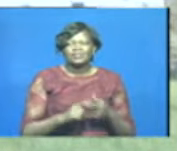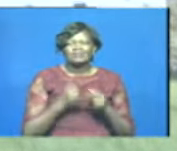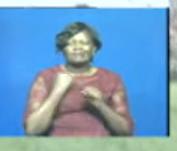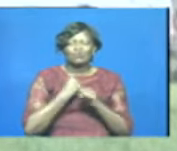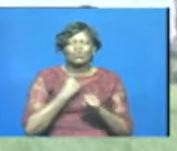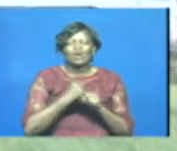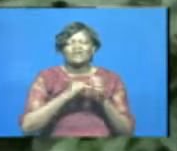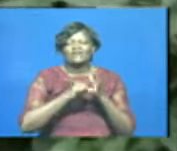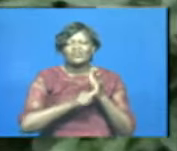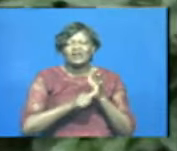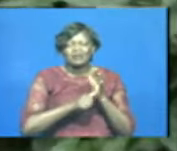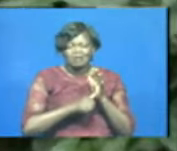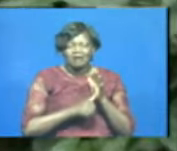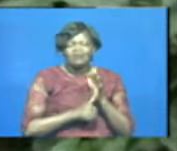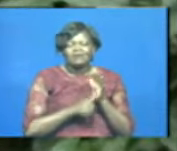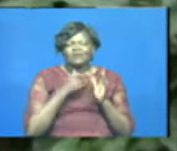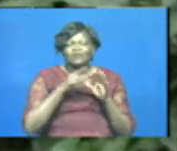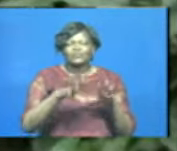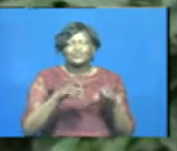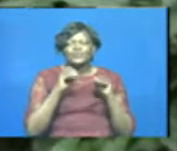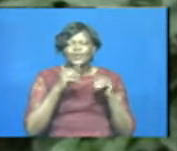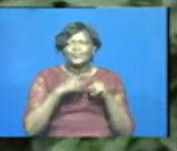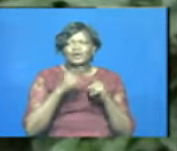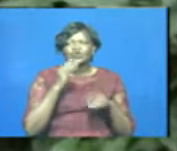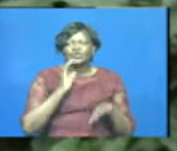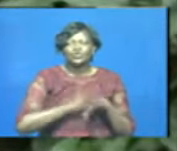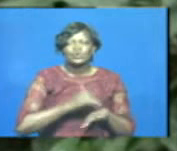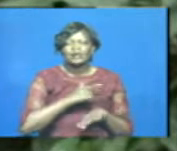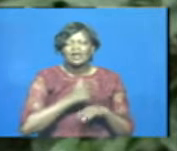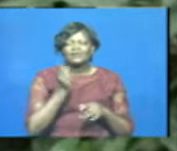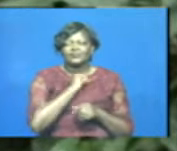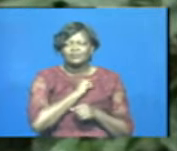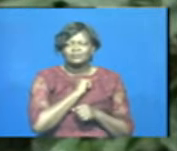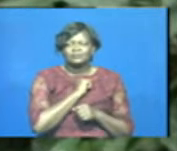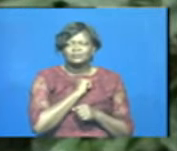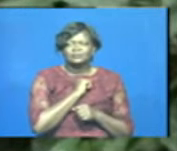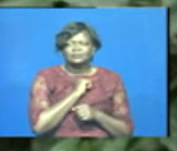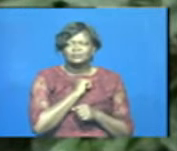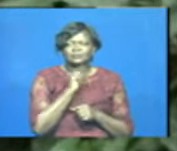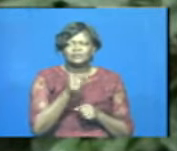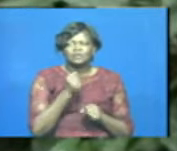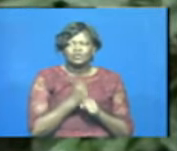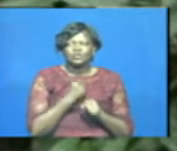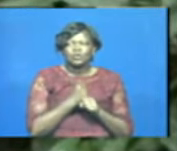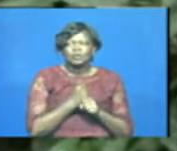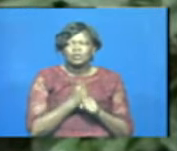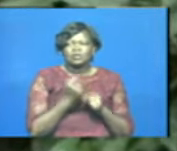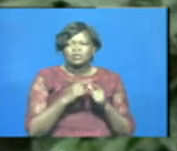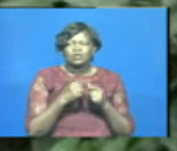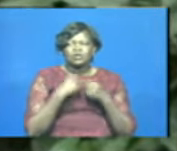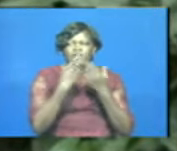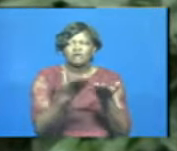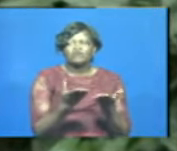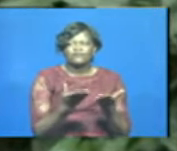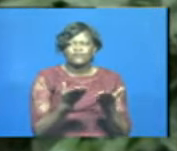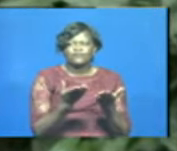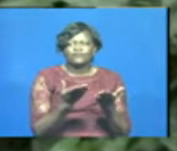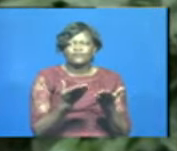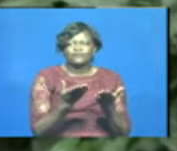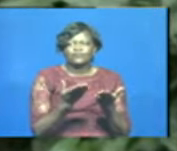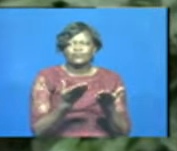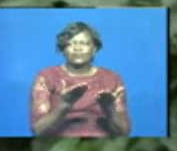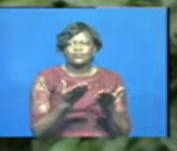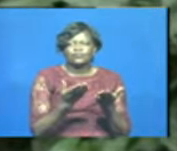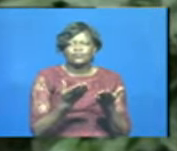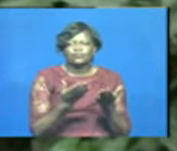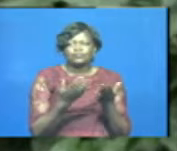for it to be adopted. Fortunately, I completed the establishment work and handed it over to the Air Force headquarters, to